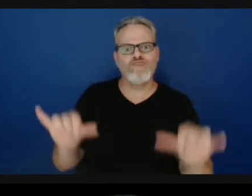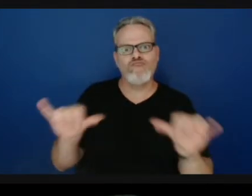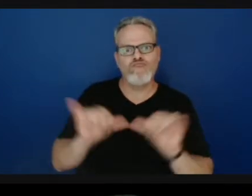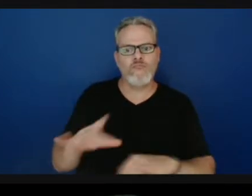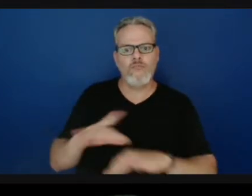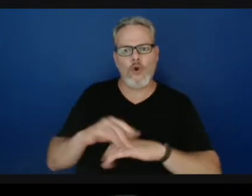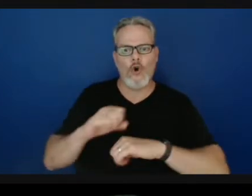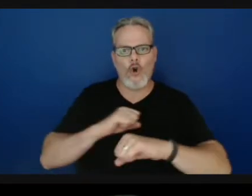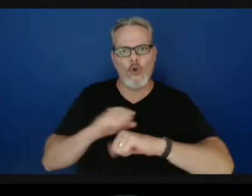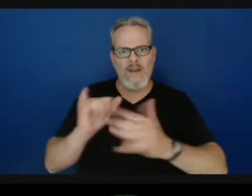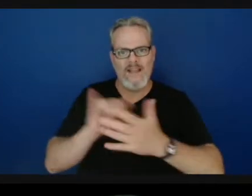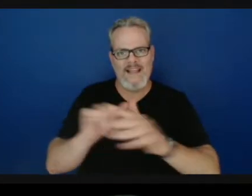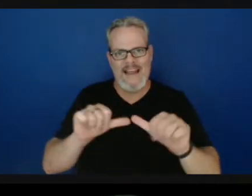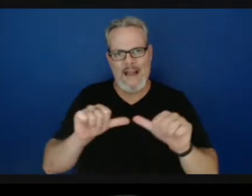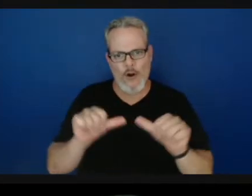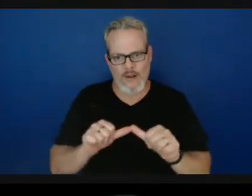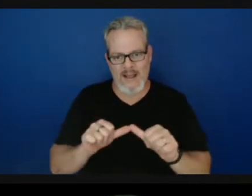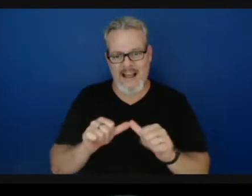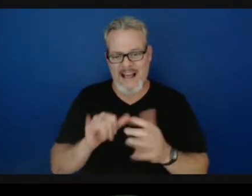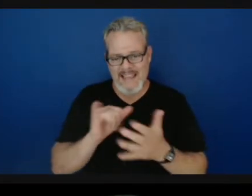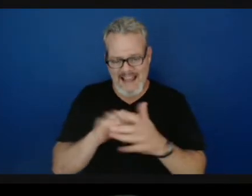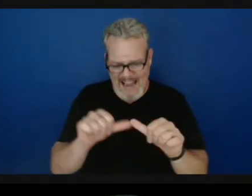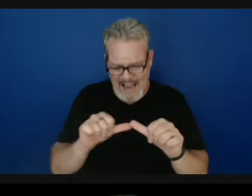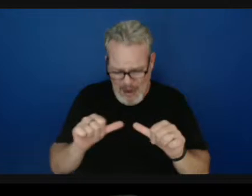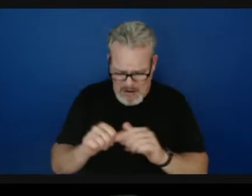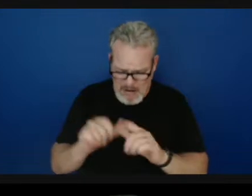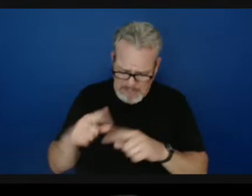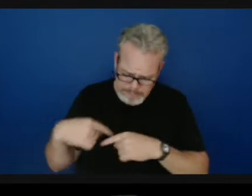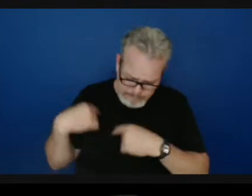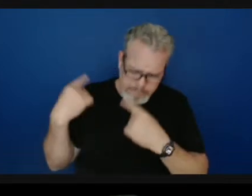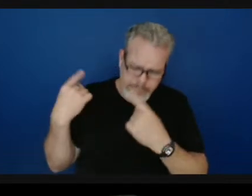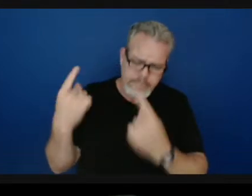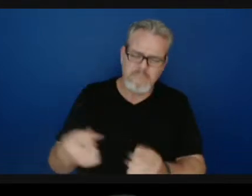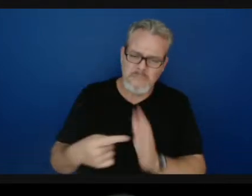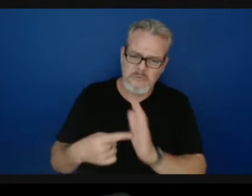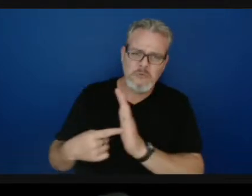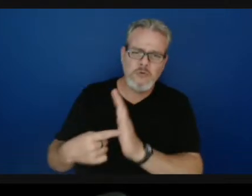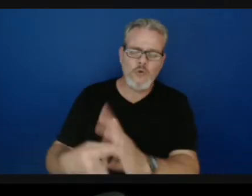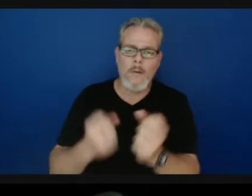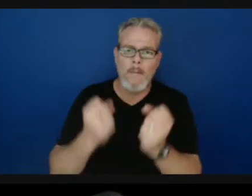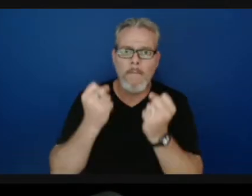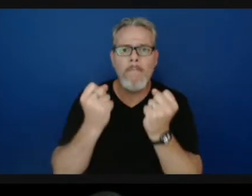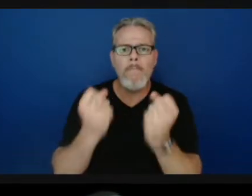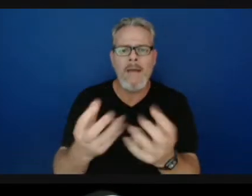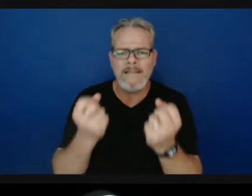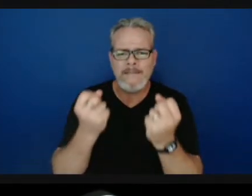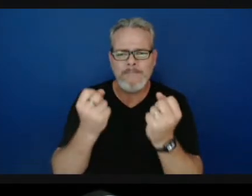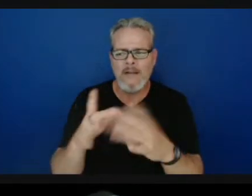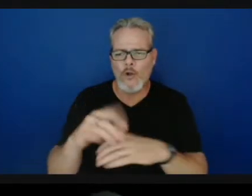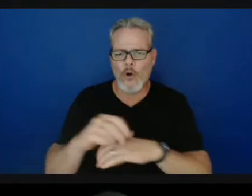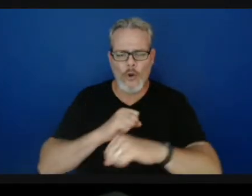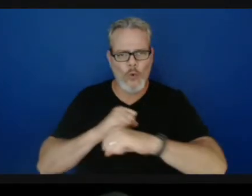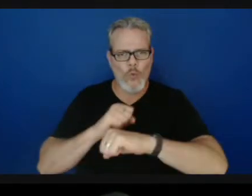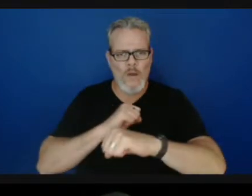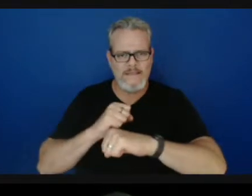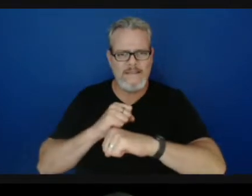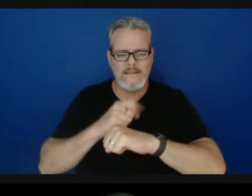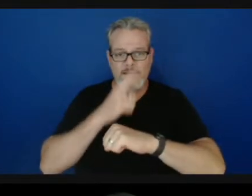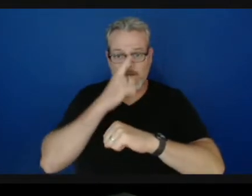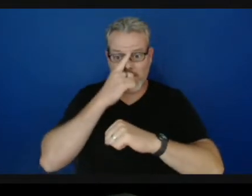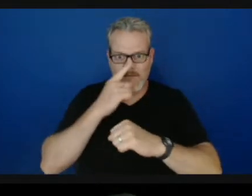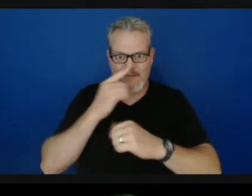well. This is an area that's shown earthquakes quite a lot over the years whenever the volcano is pressurized. And it does that